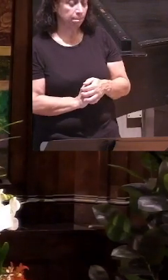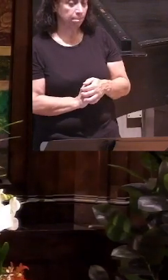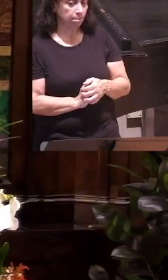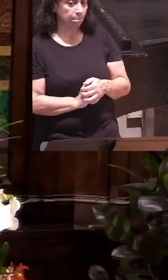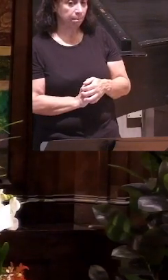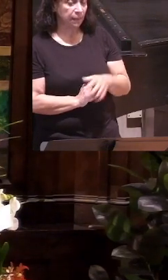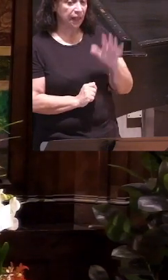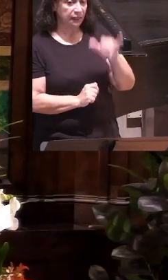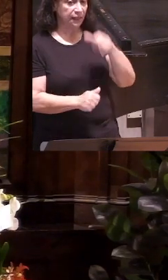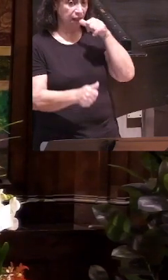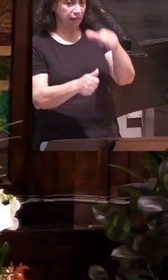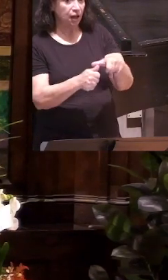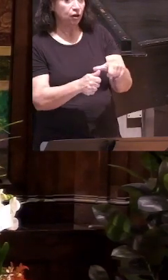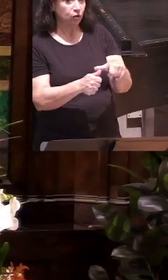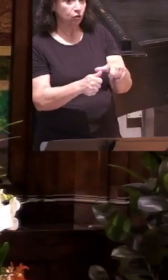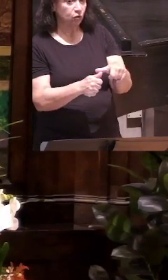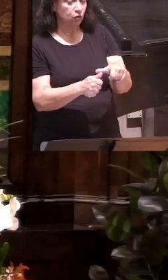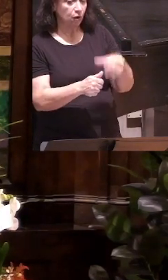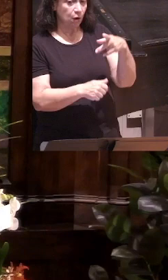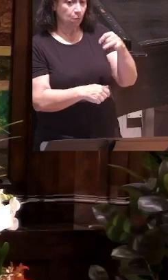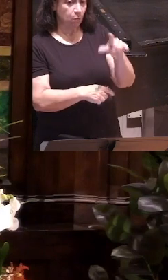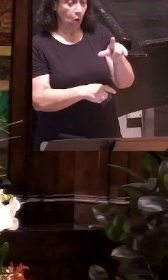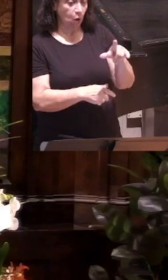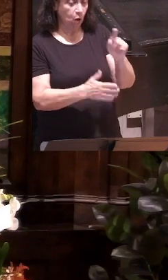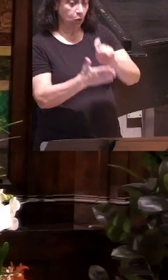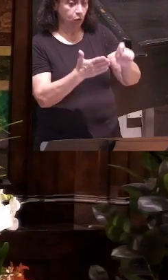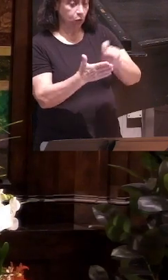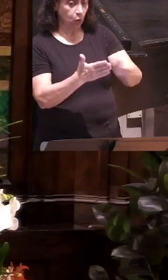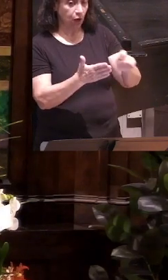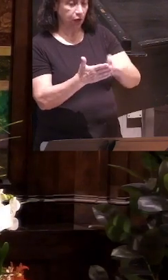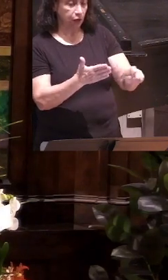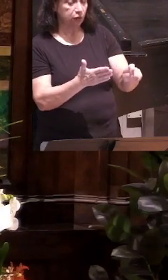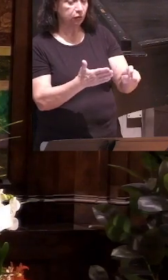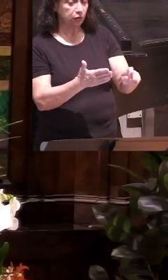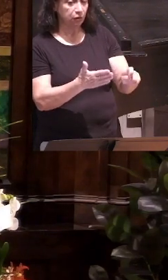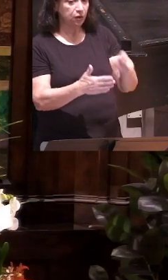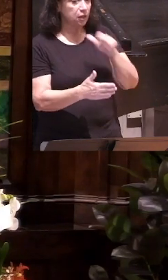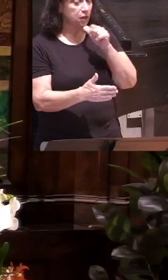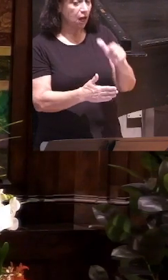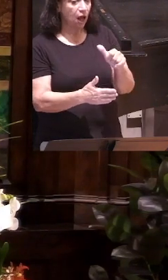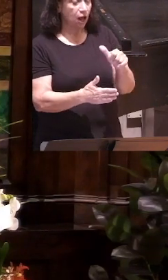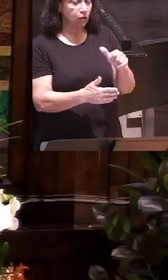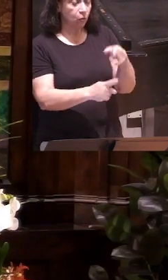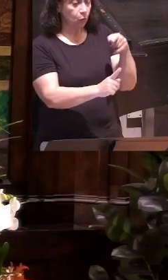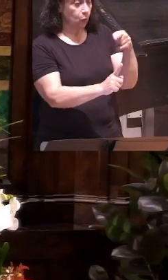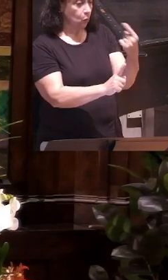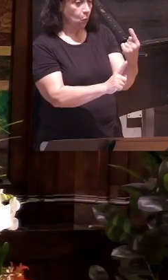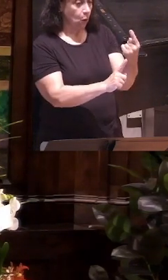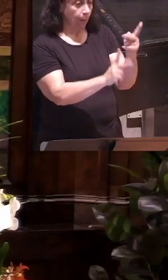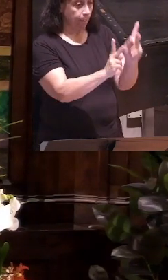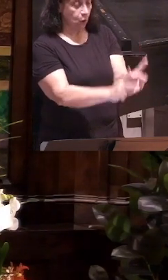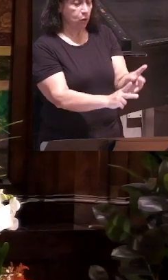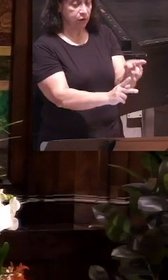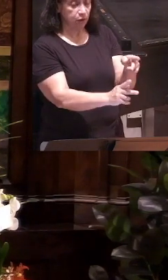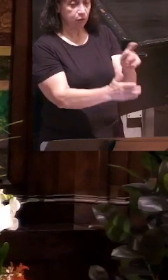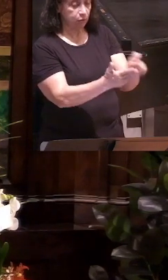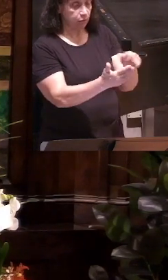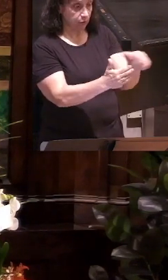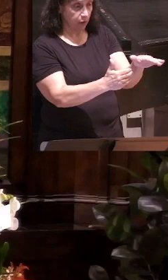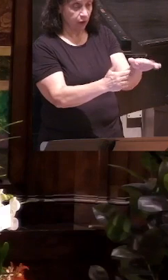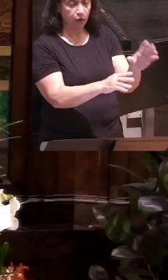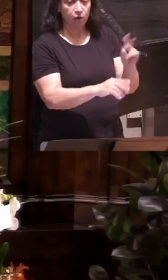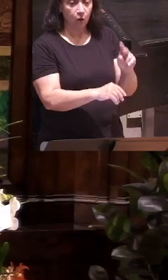In that letter, Paul was writing not to an individual, but Paul